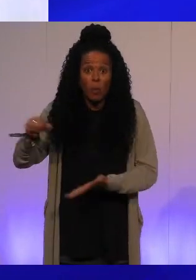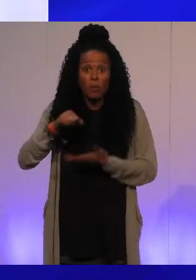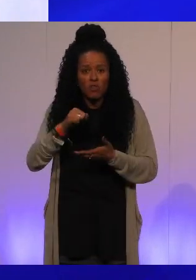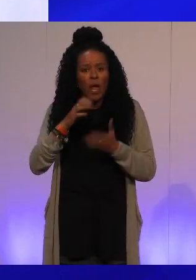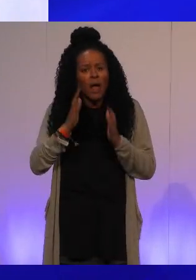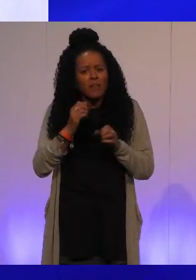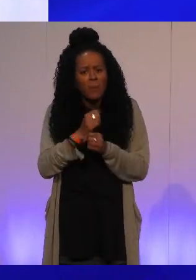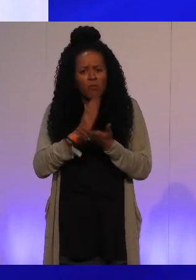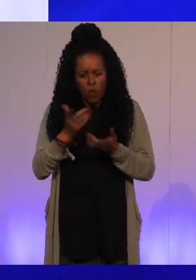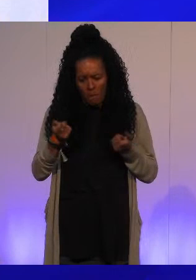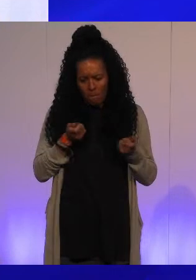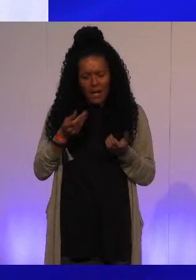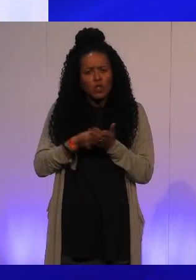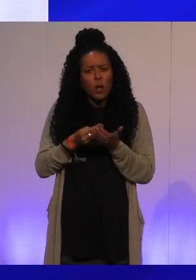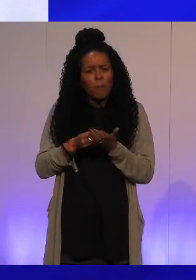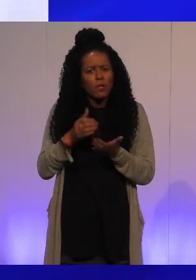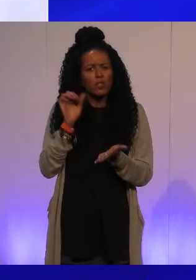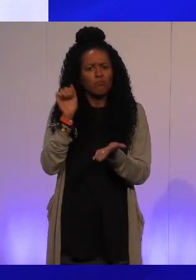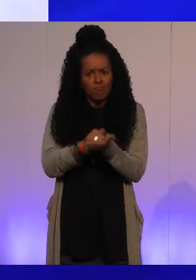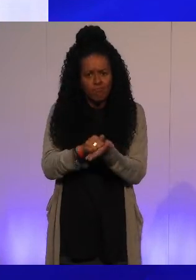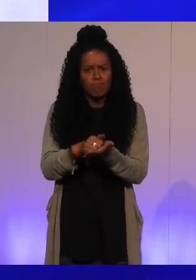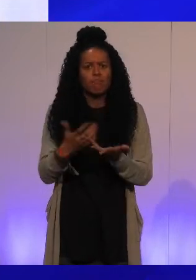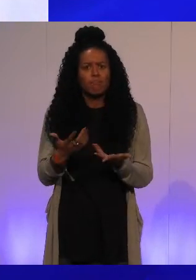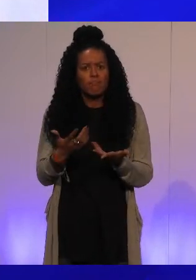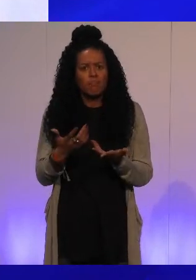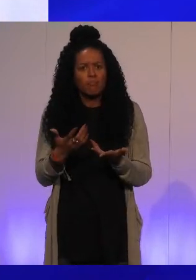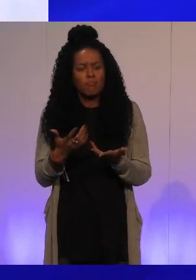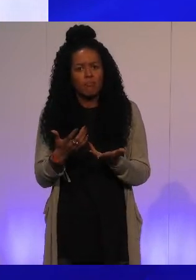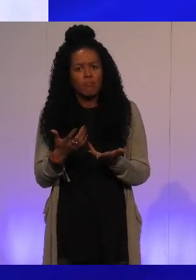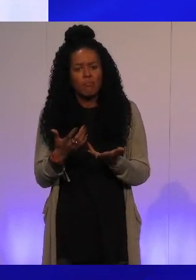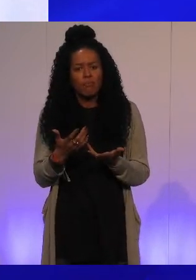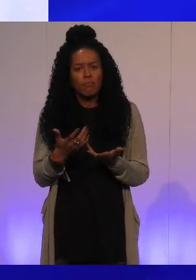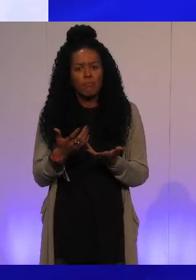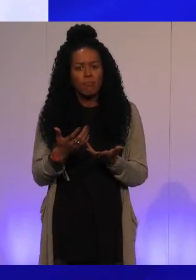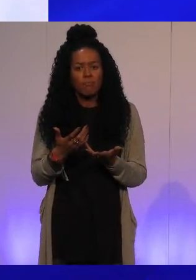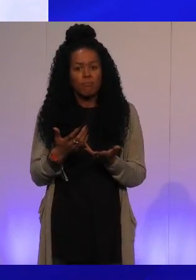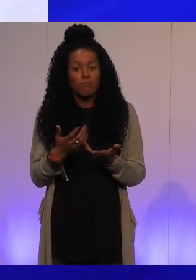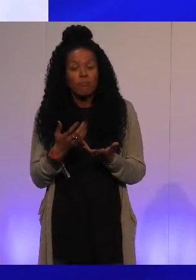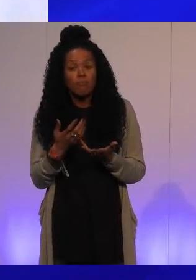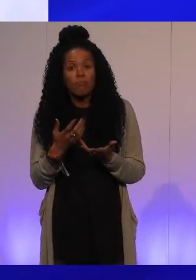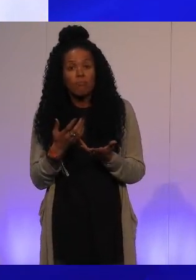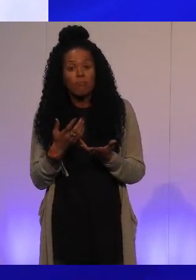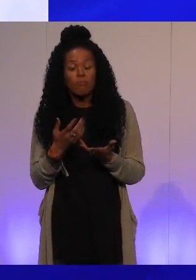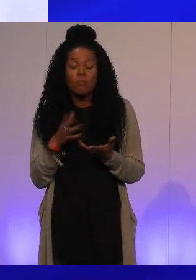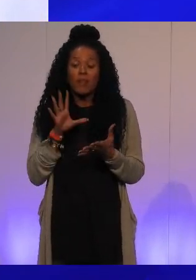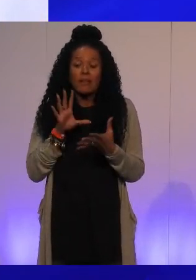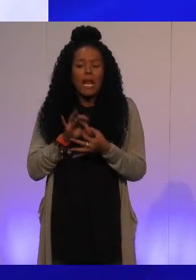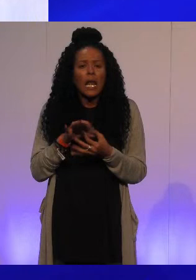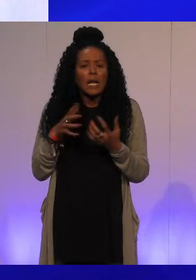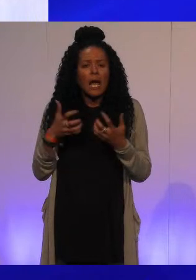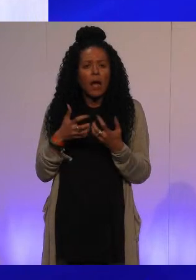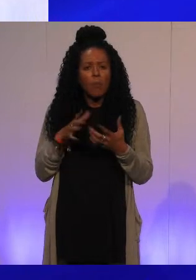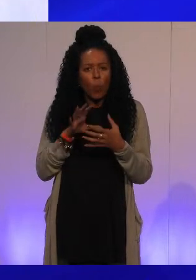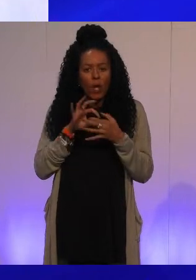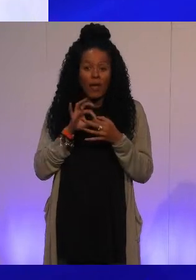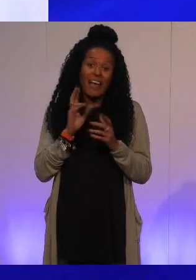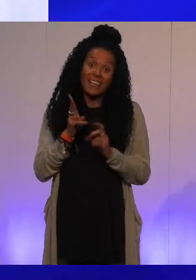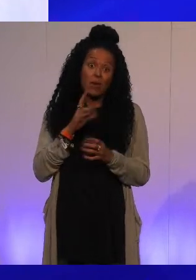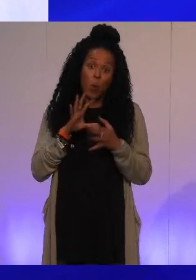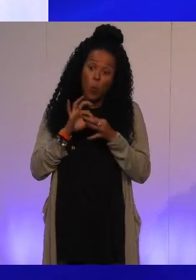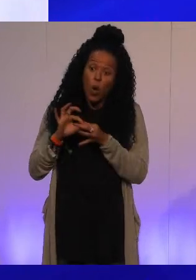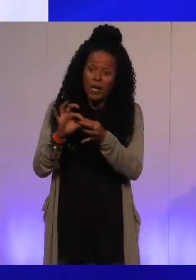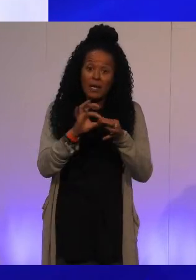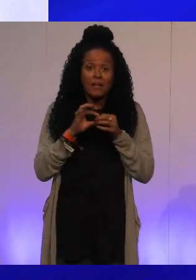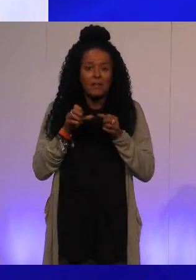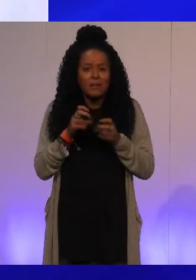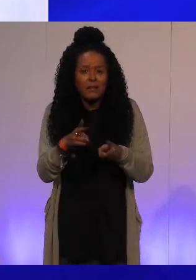we manage it correctly. And again, in part, some of this is around working as a system and breaking down some